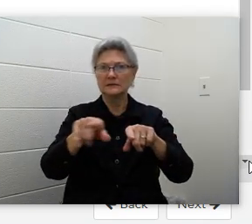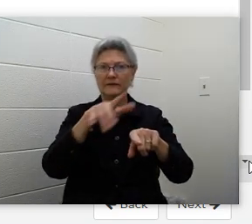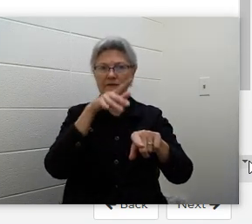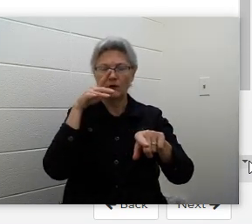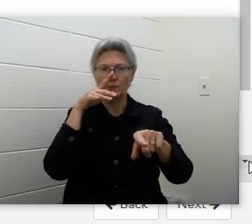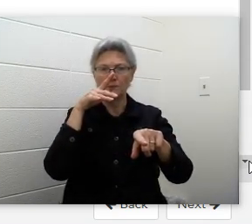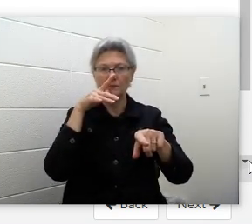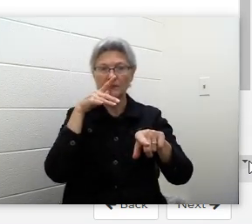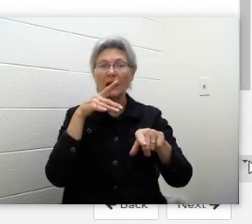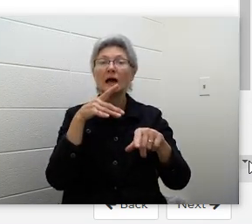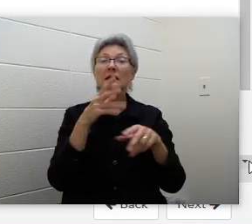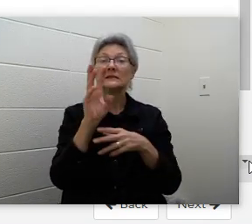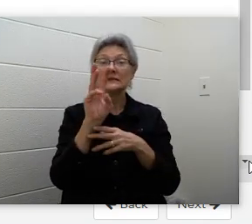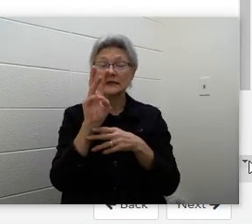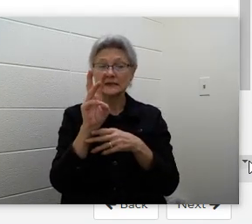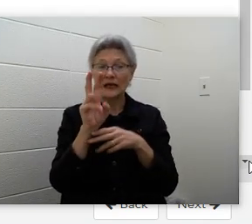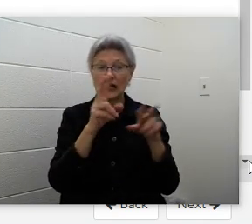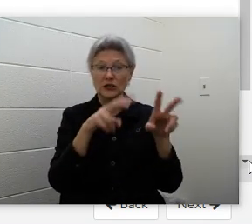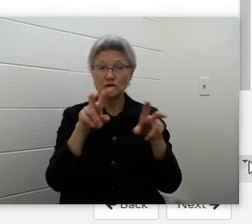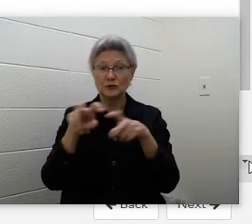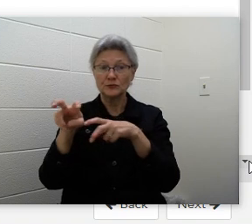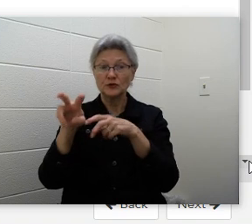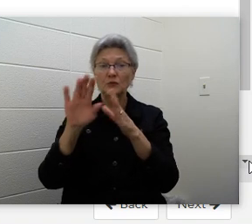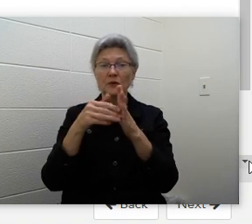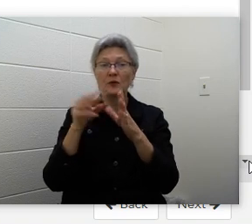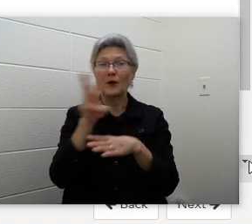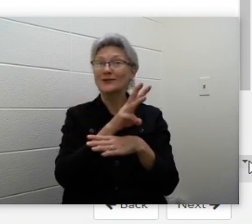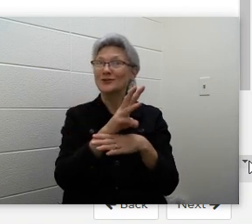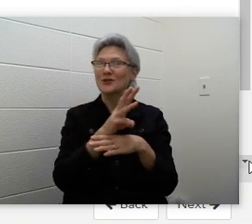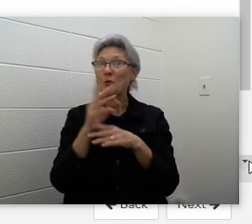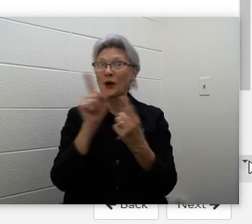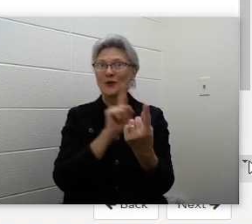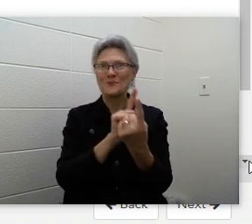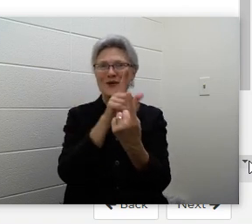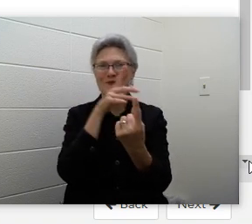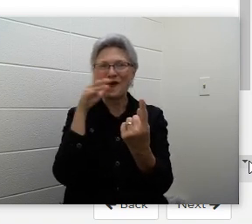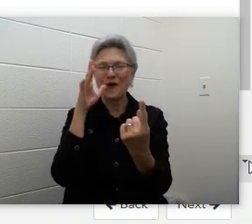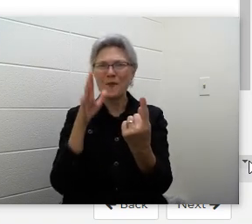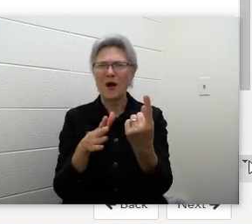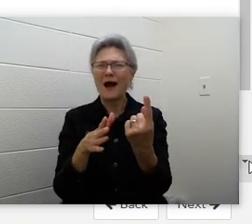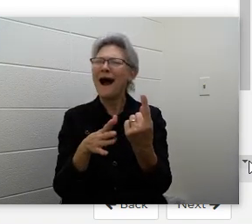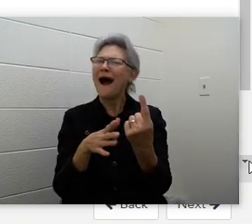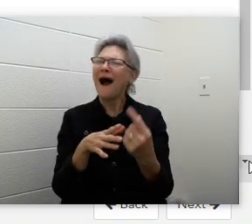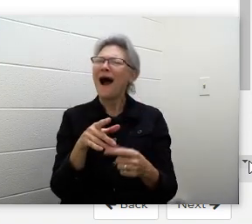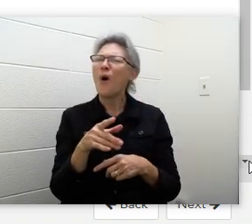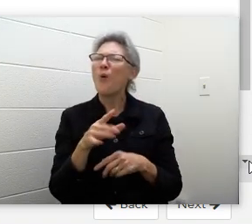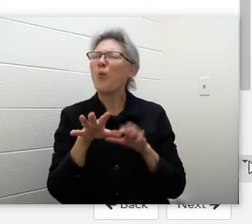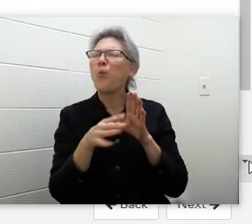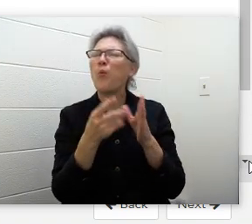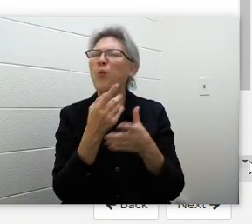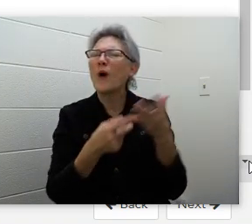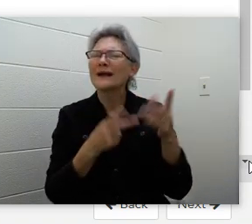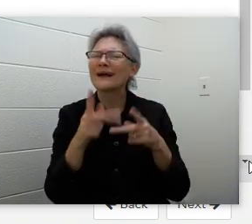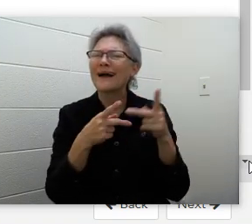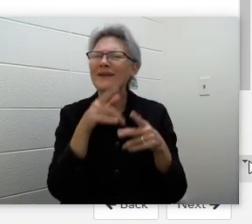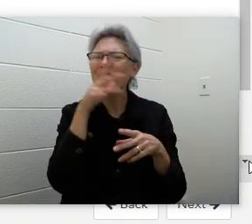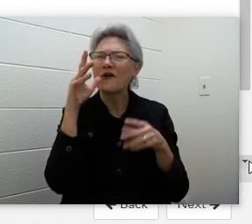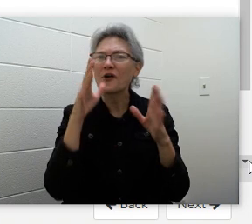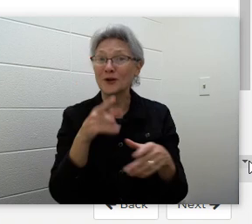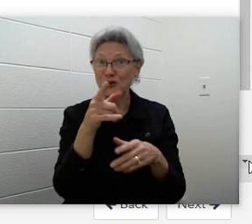On a trip to the Midwest, you plan to meet a farmer. Identify the kind of farmer you would like to meet. Then write a